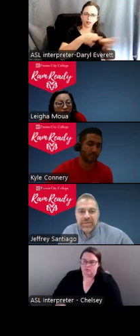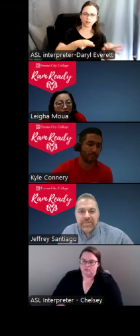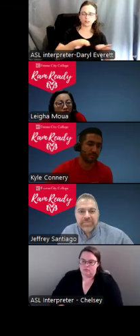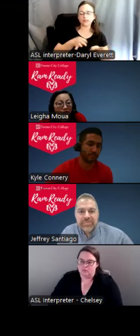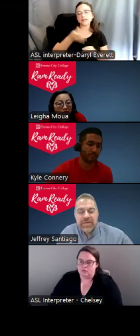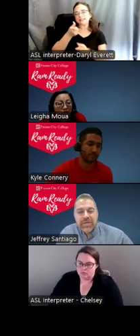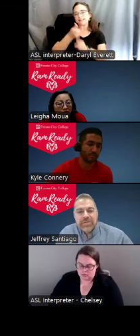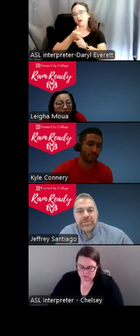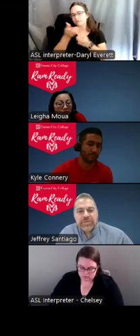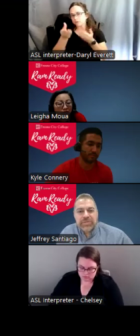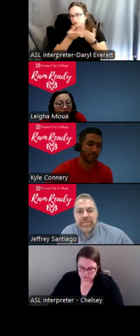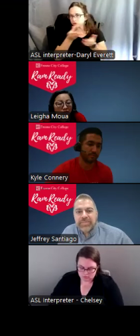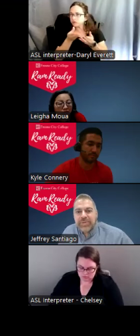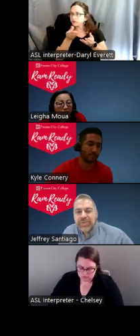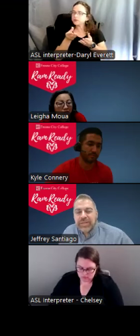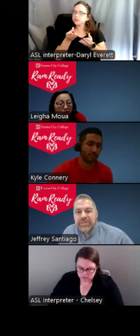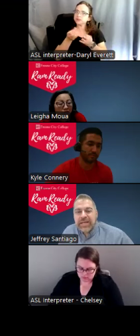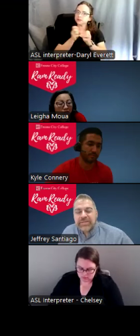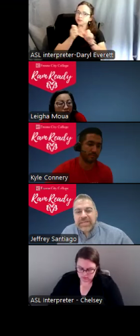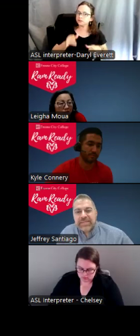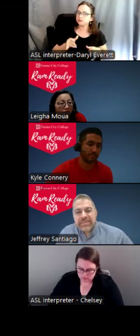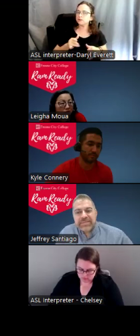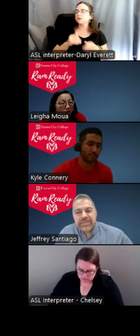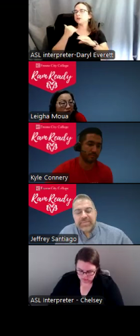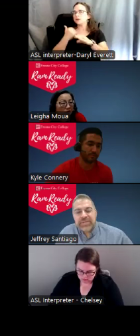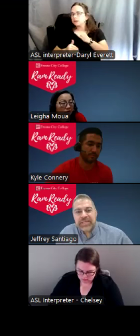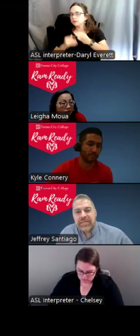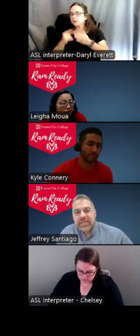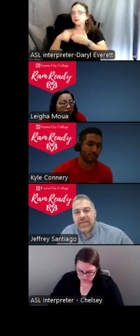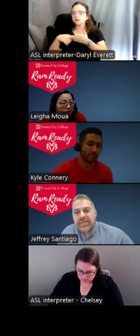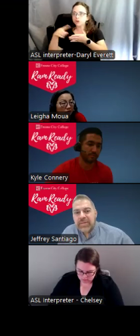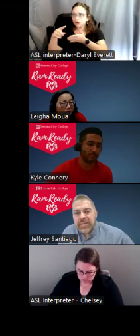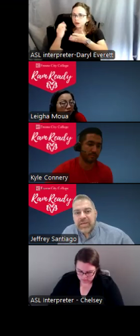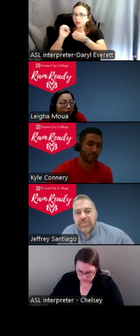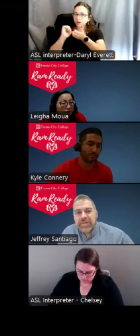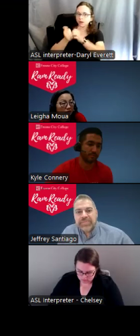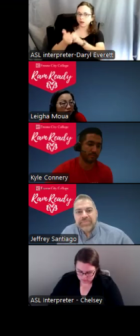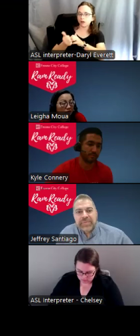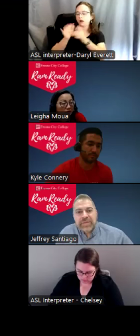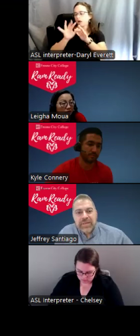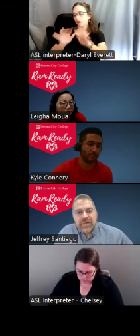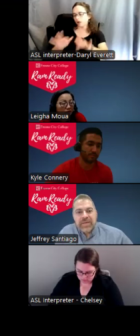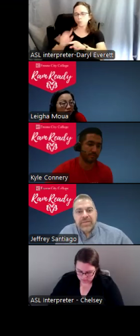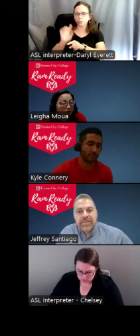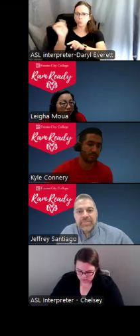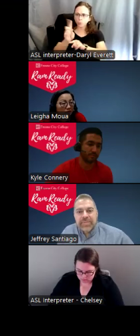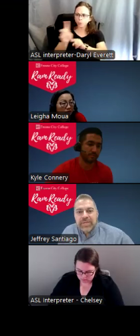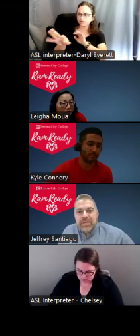classrooms. There's also going to be a booth in the health sciences building in the main lobby.